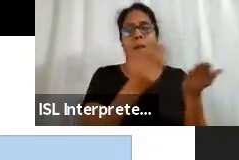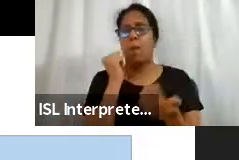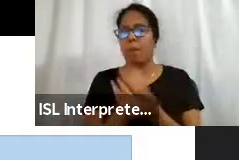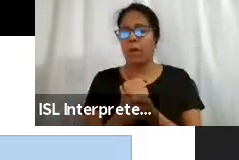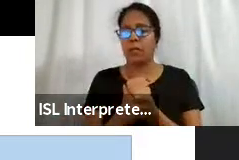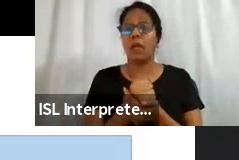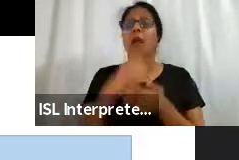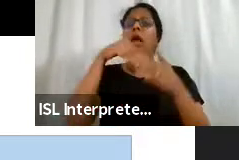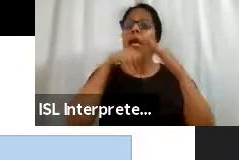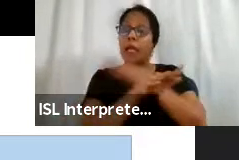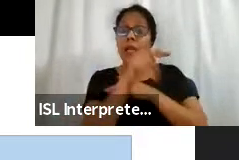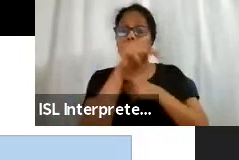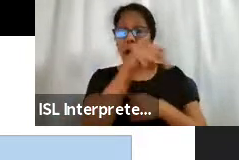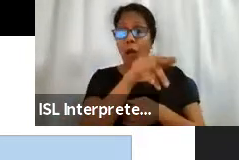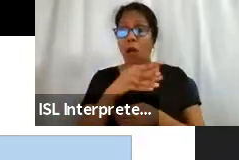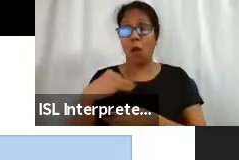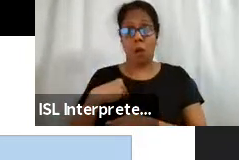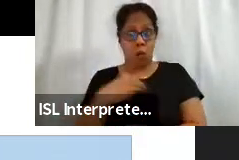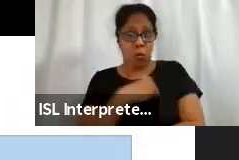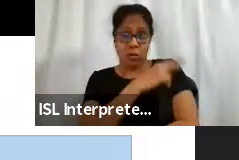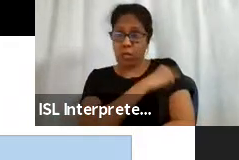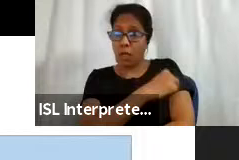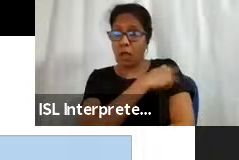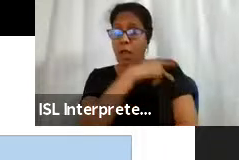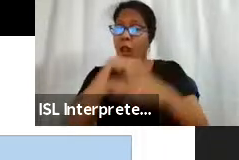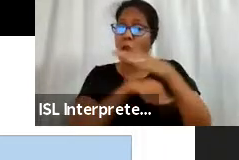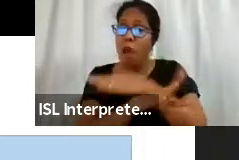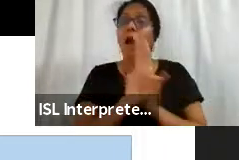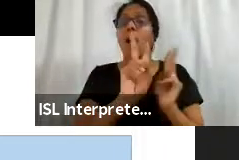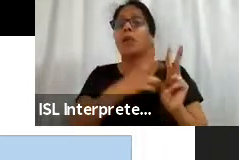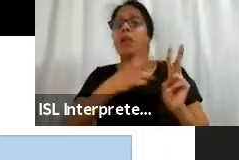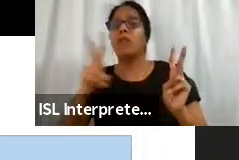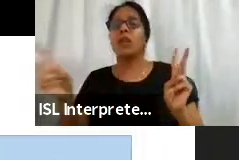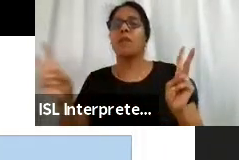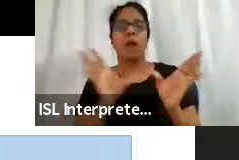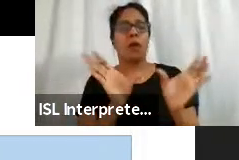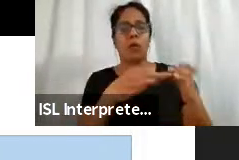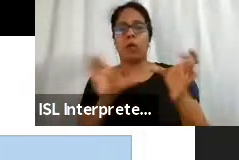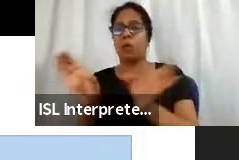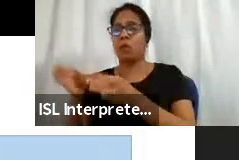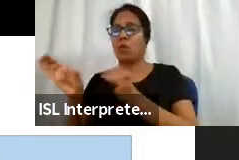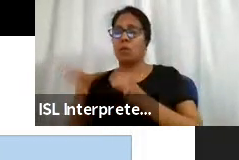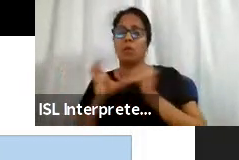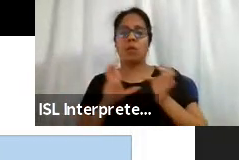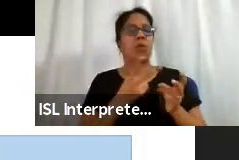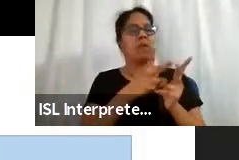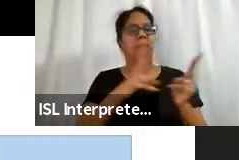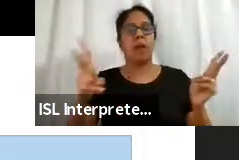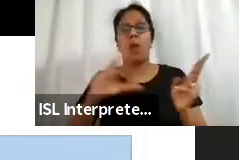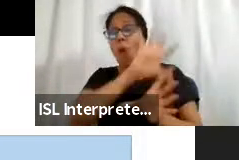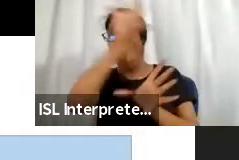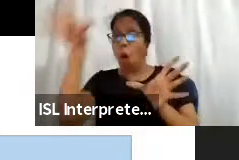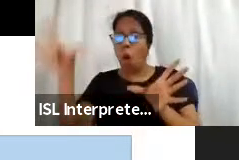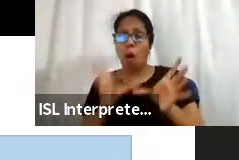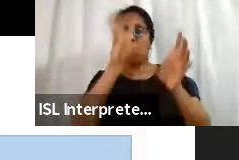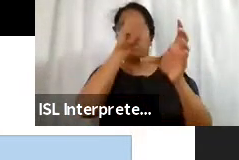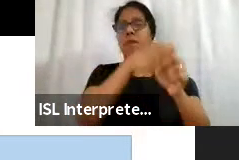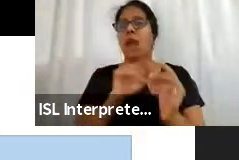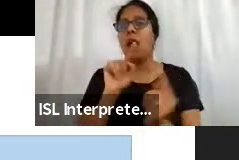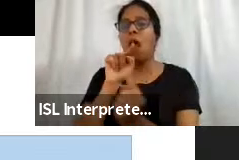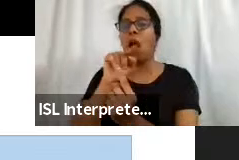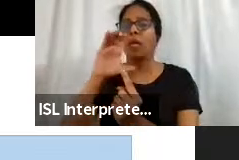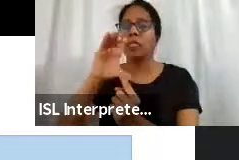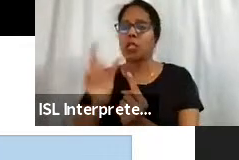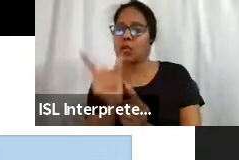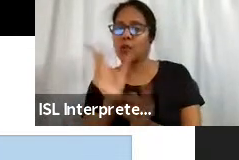are different categories of beds or the hospital care we need. Not everybody needs intensive care.